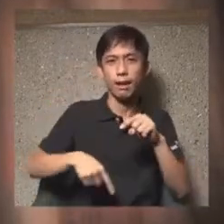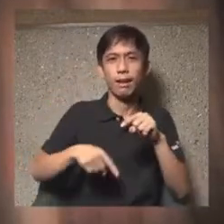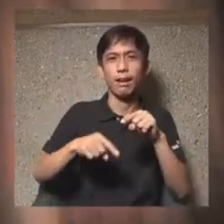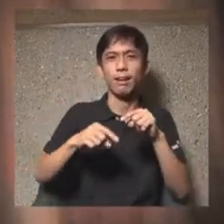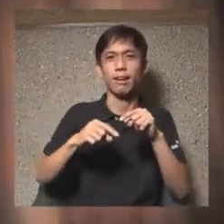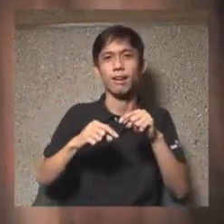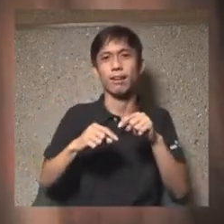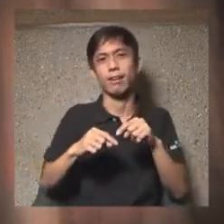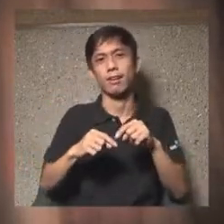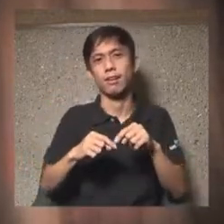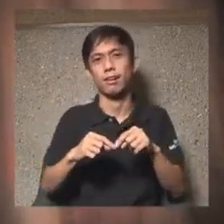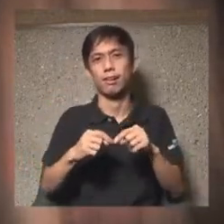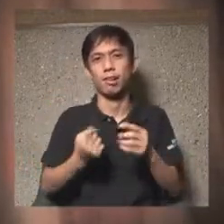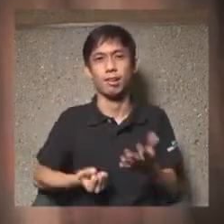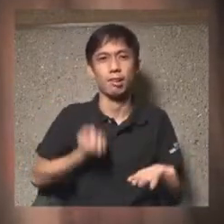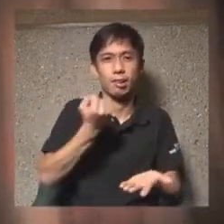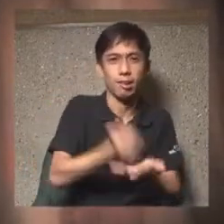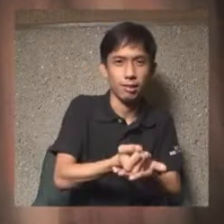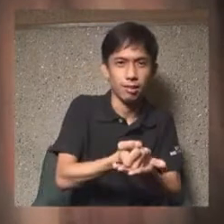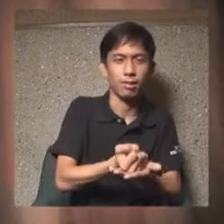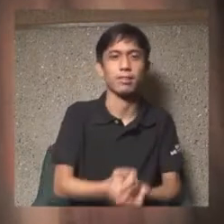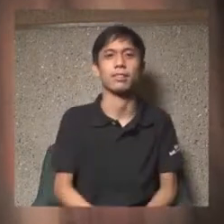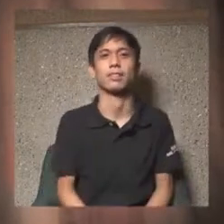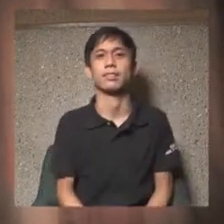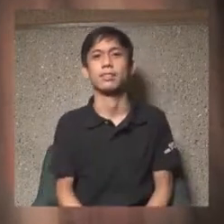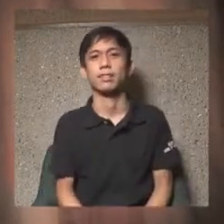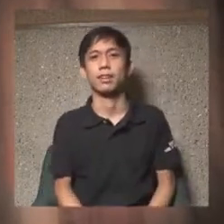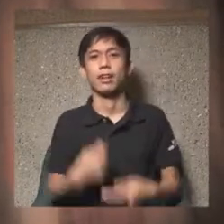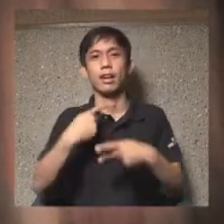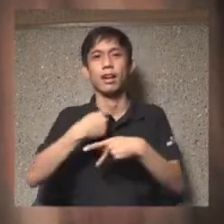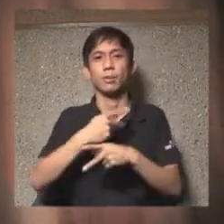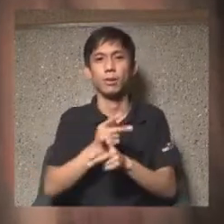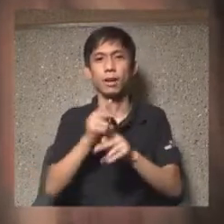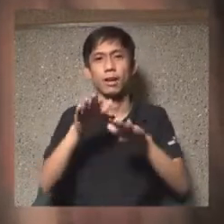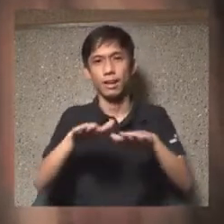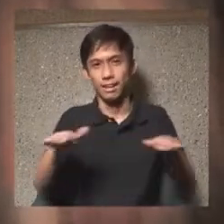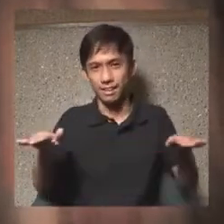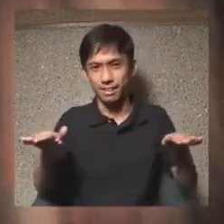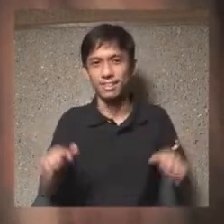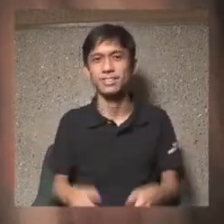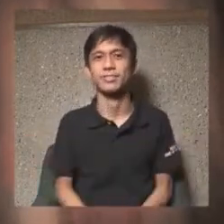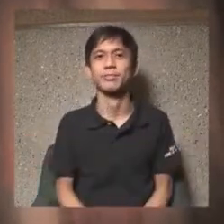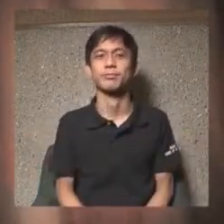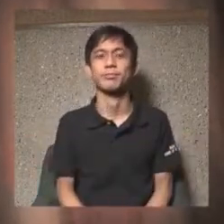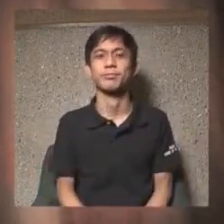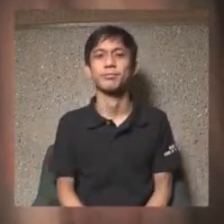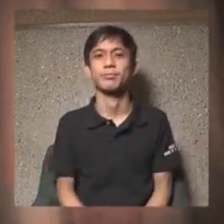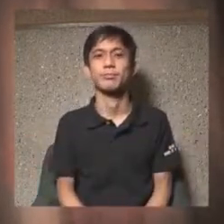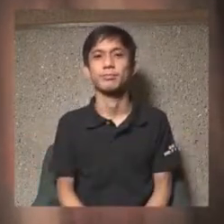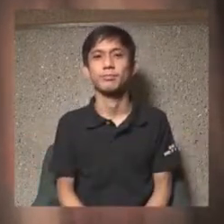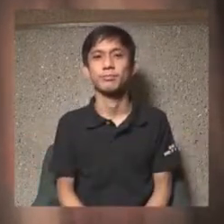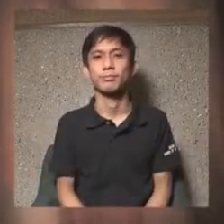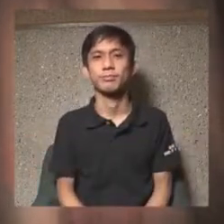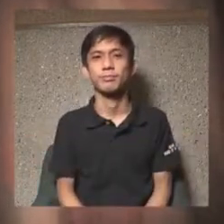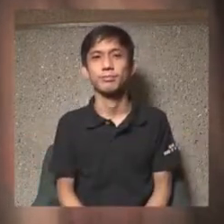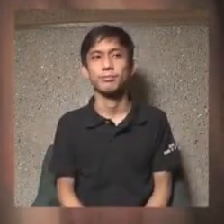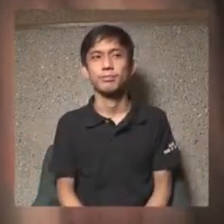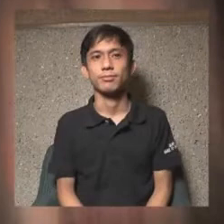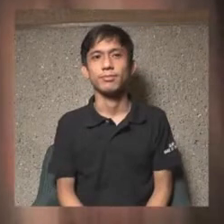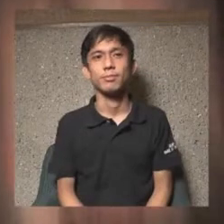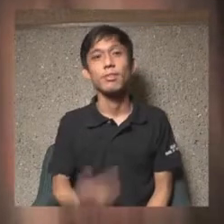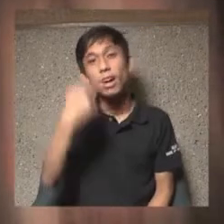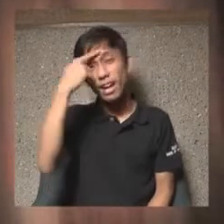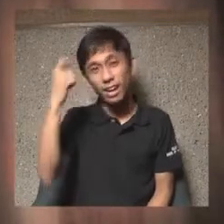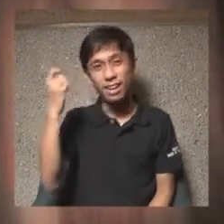with me? The source of his fruitfulness. Because of Jacob's lack of trust and always taking